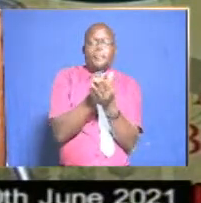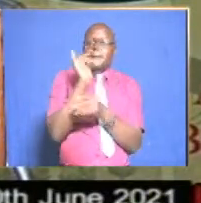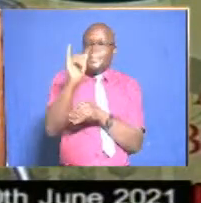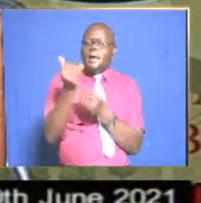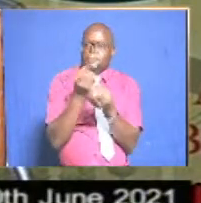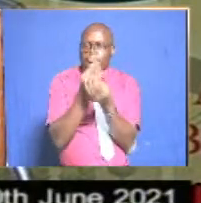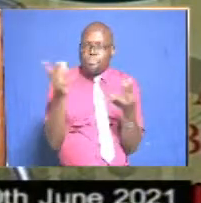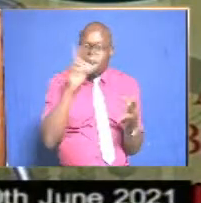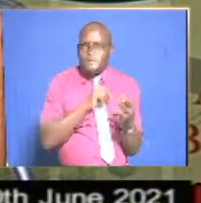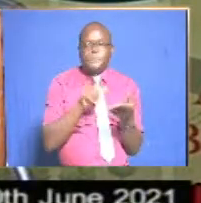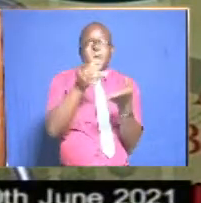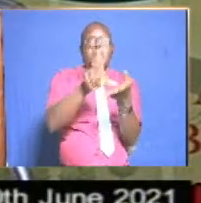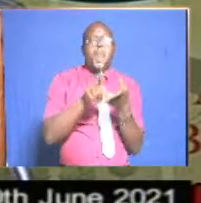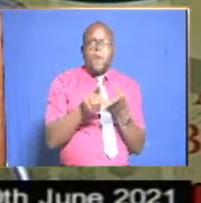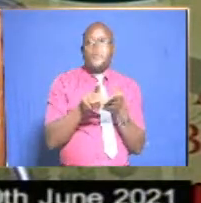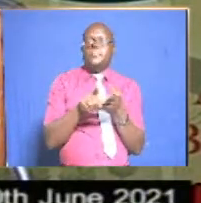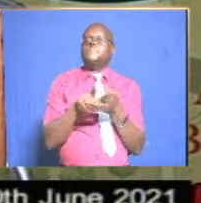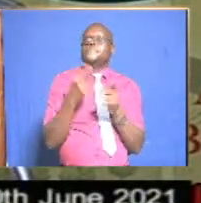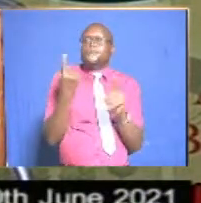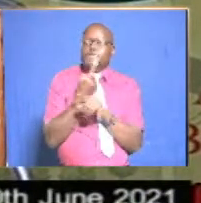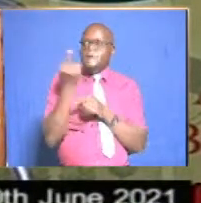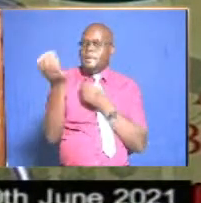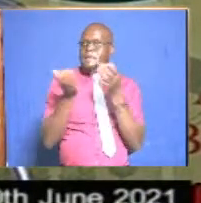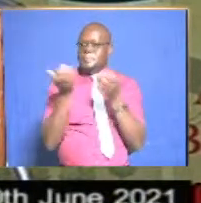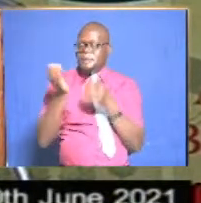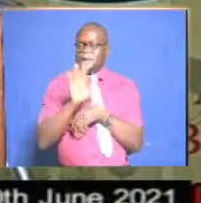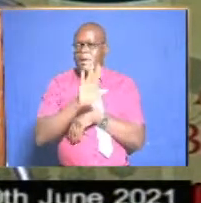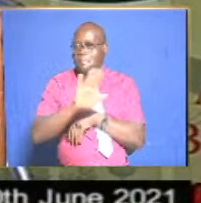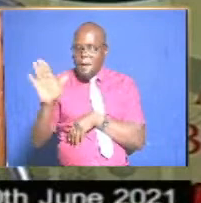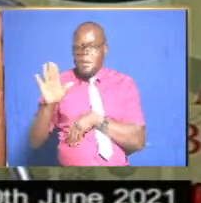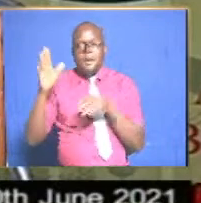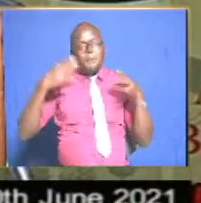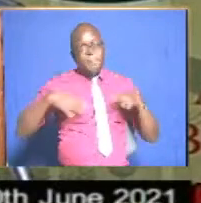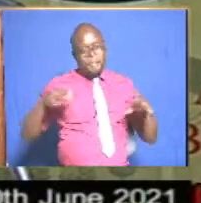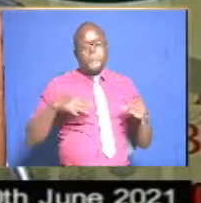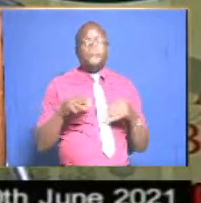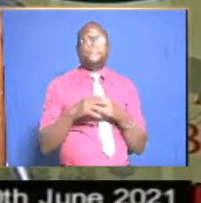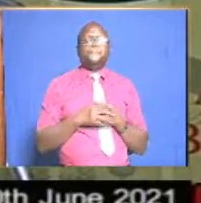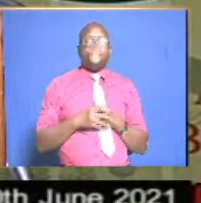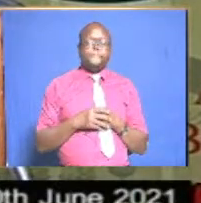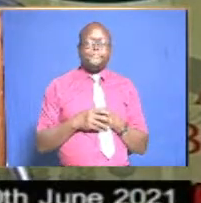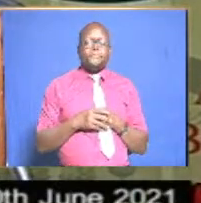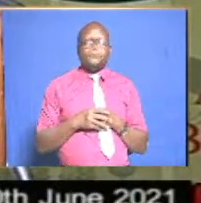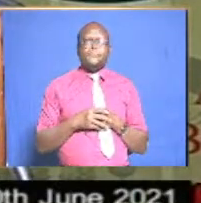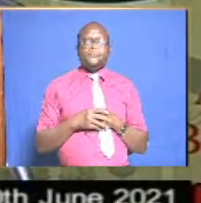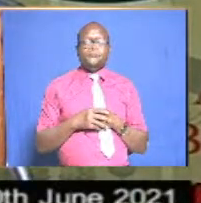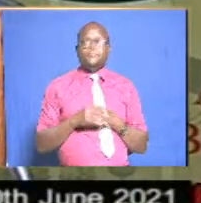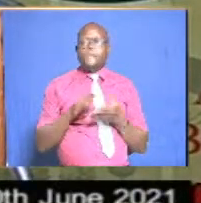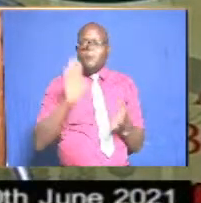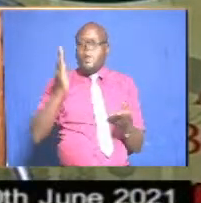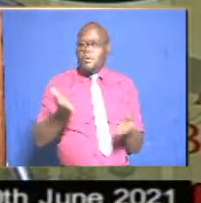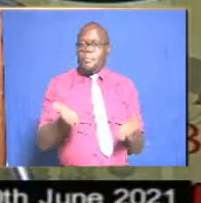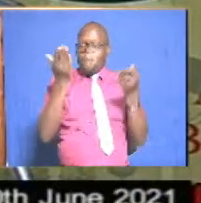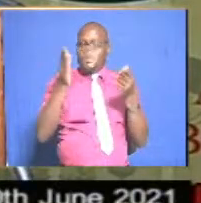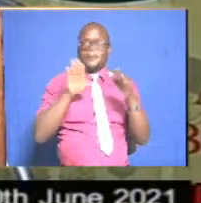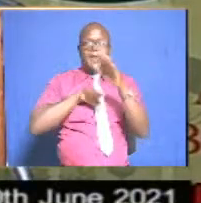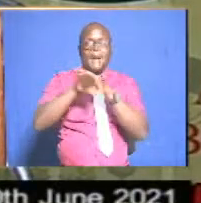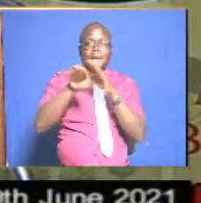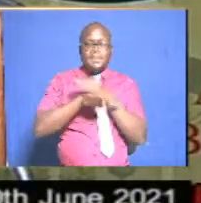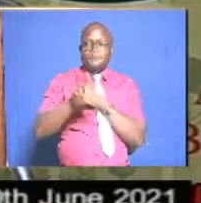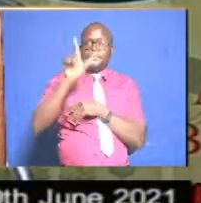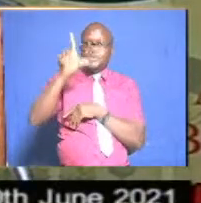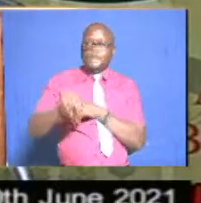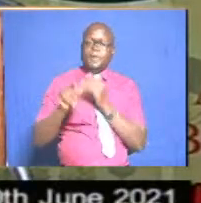rolled out credit to micro, small, and medium enterprises. Mr. Speaker, to further promote access to affordable